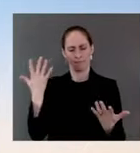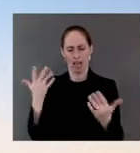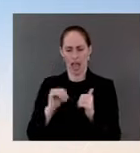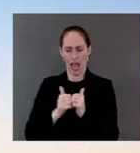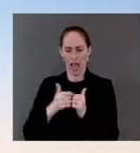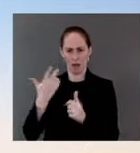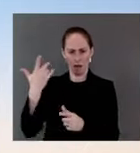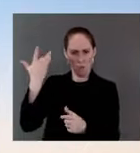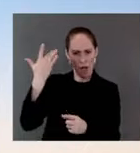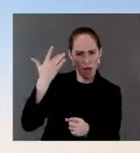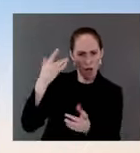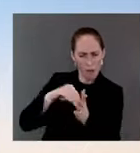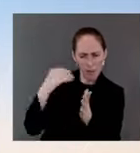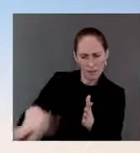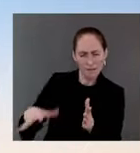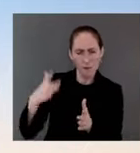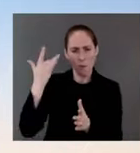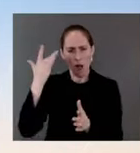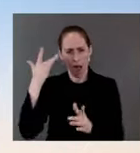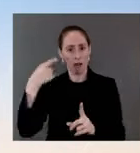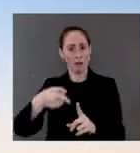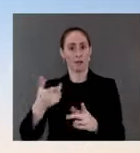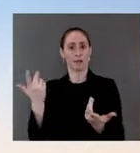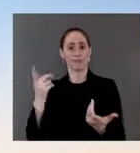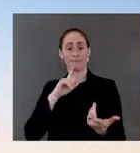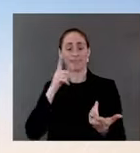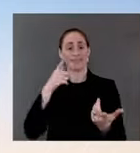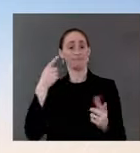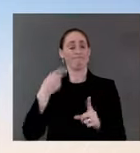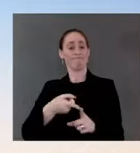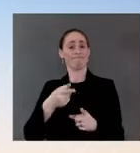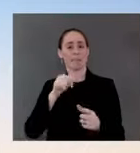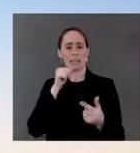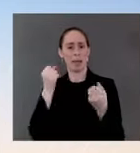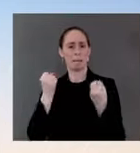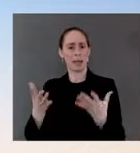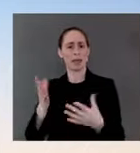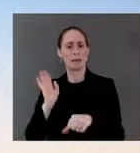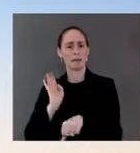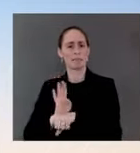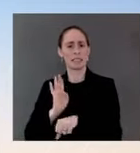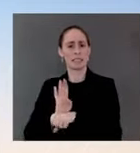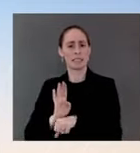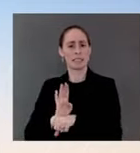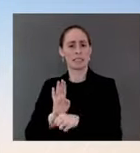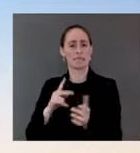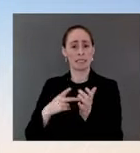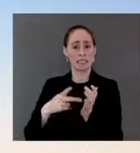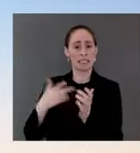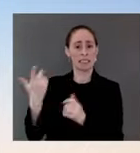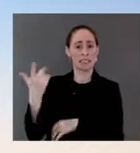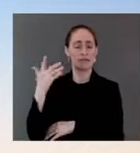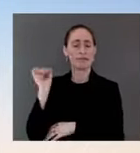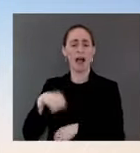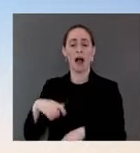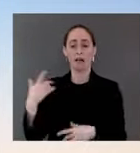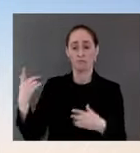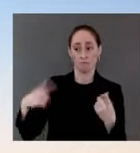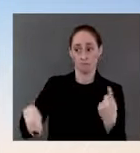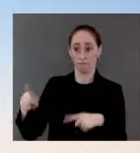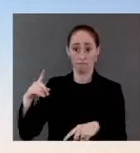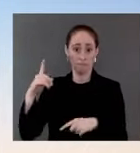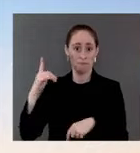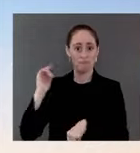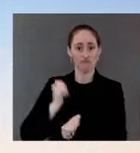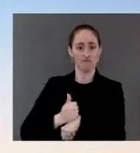raise prices while increasing their own profit margins. Meat prices are a very good example of that, something we're working to crack down on. And just